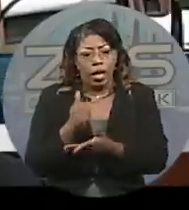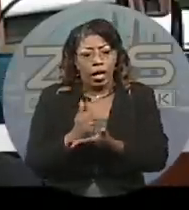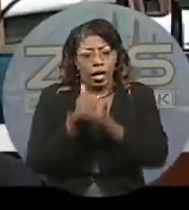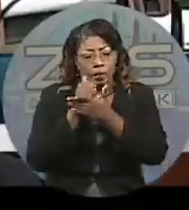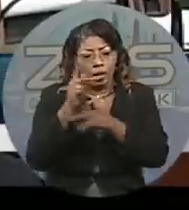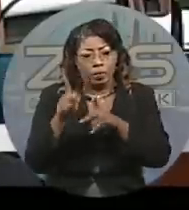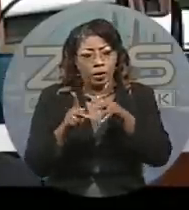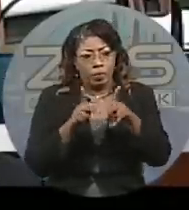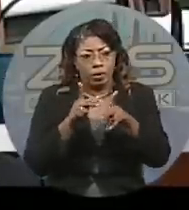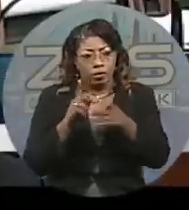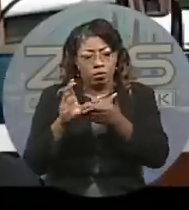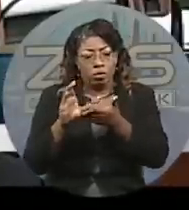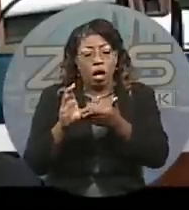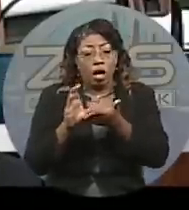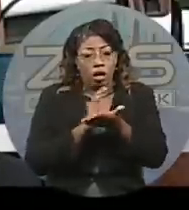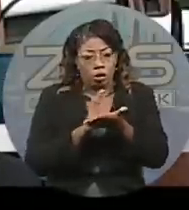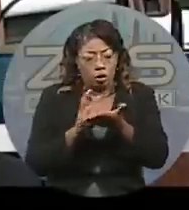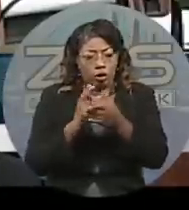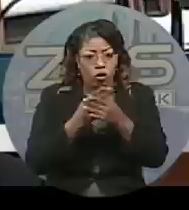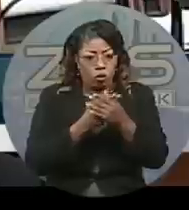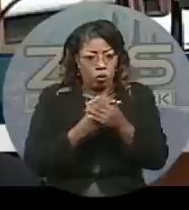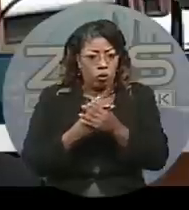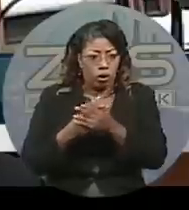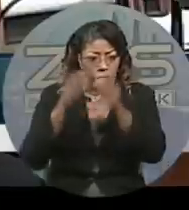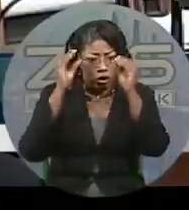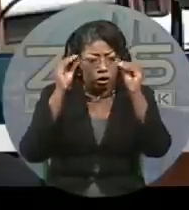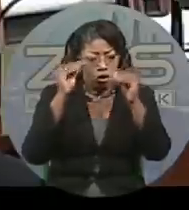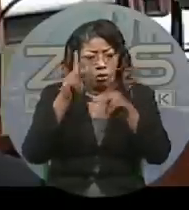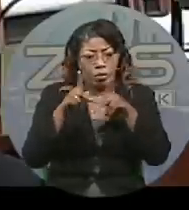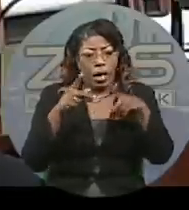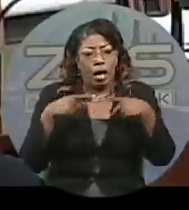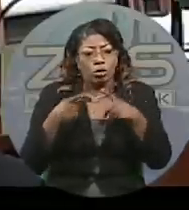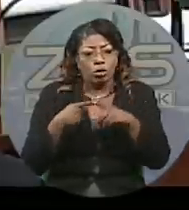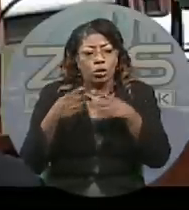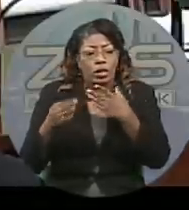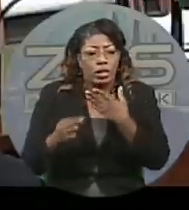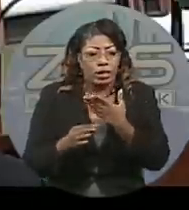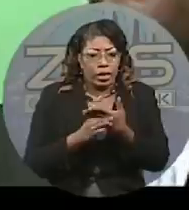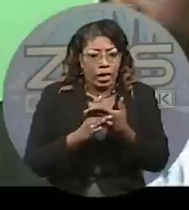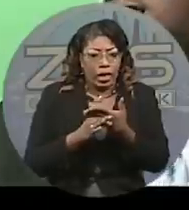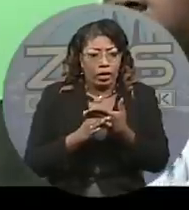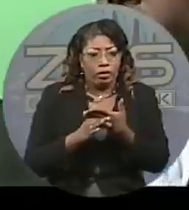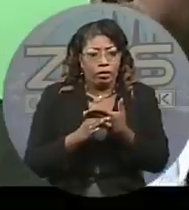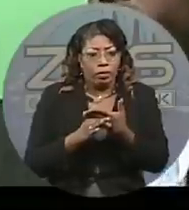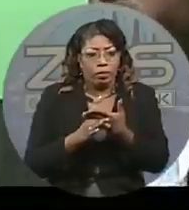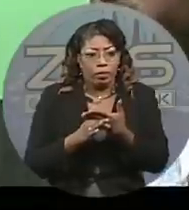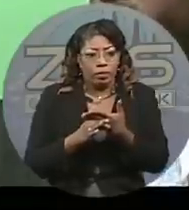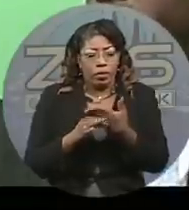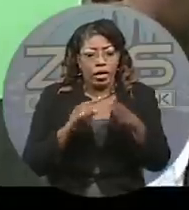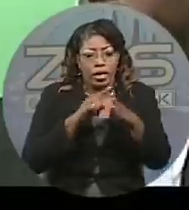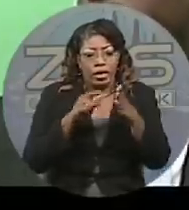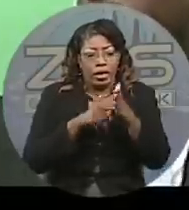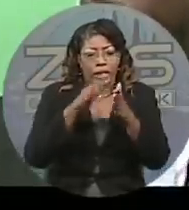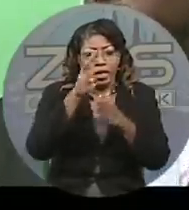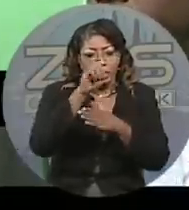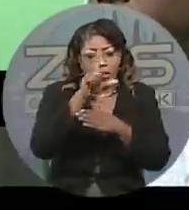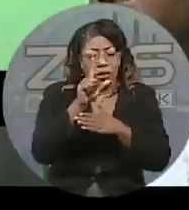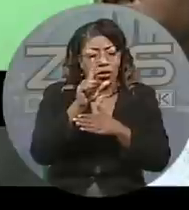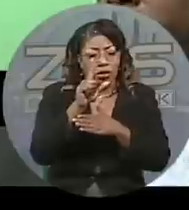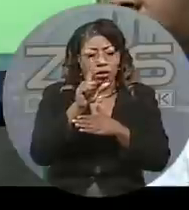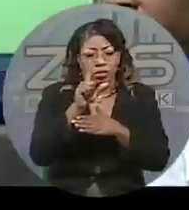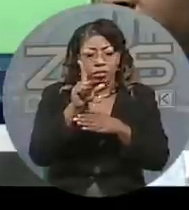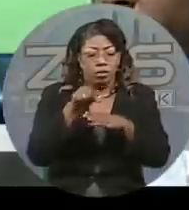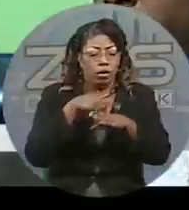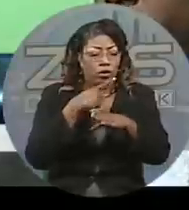Credit unions, Mr. Speaker, teaches people how to save through salary deductions. These bills are long overdue and